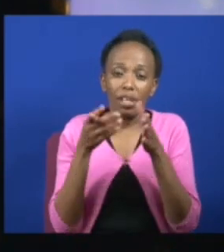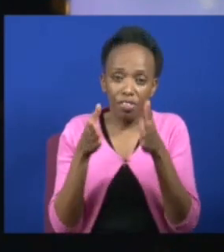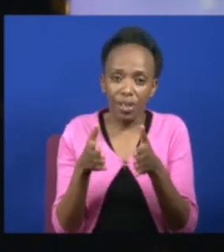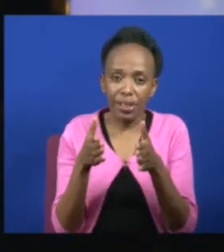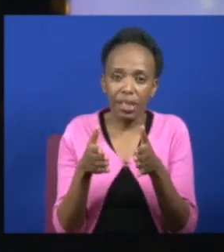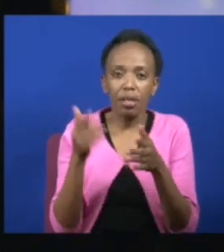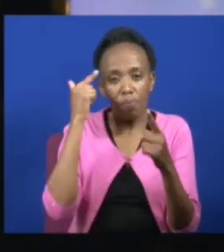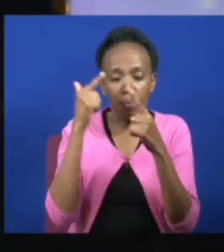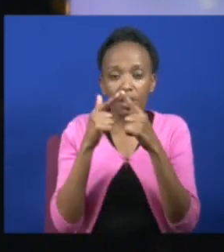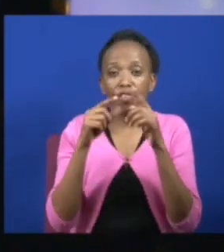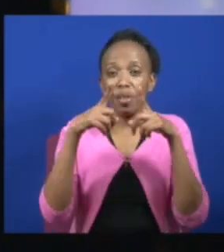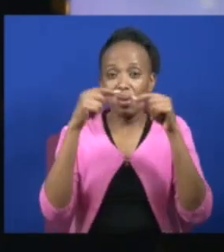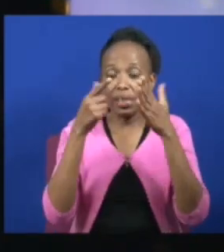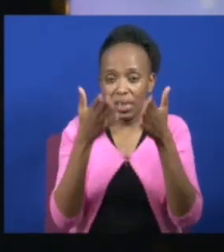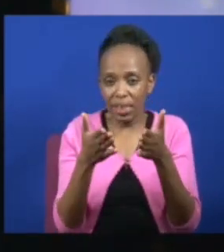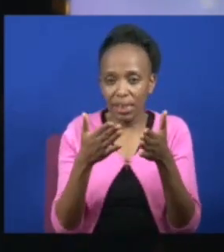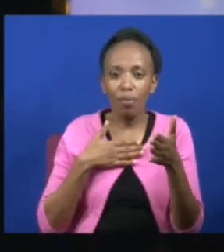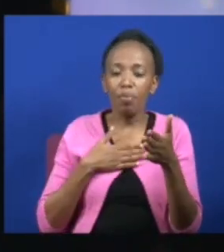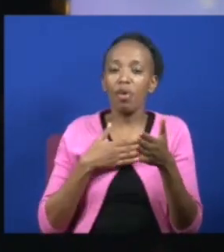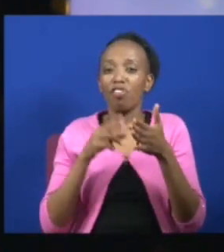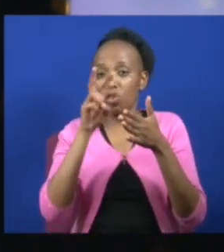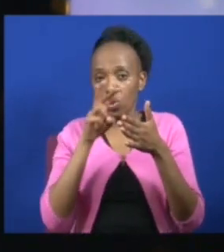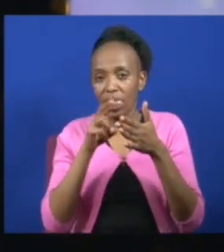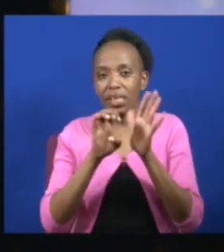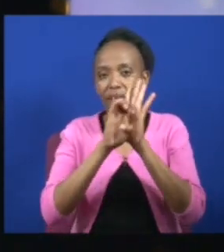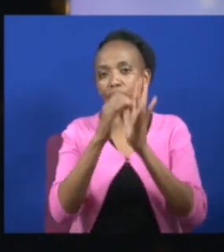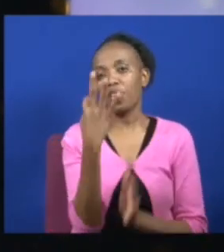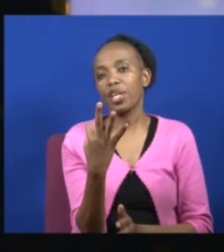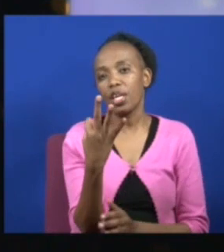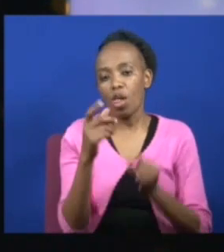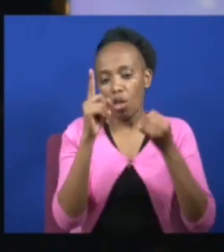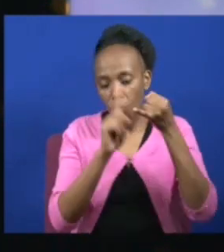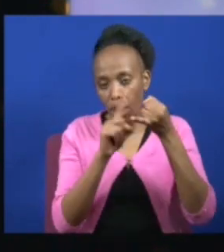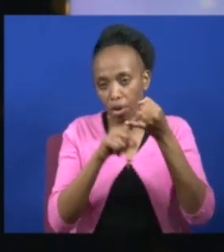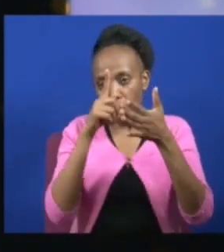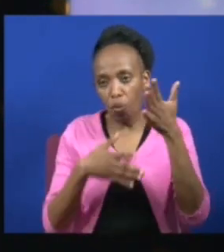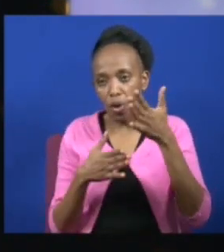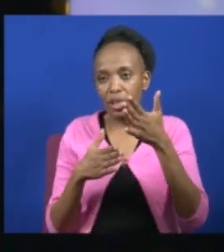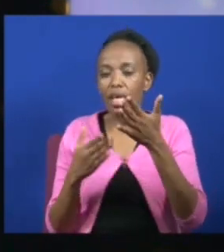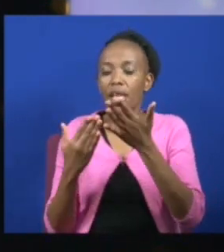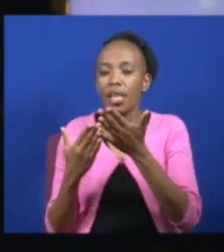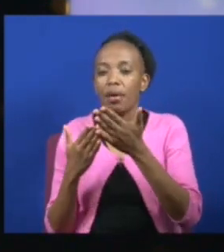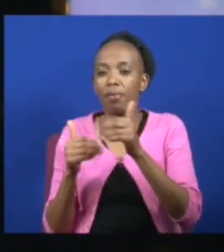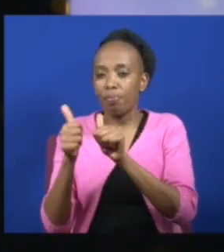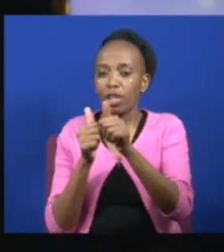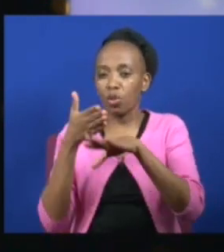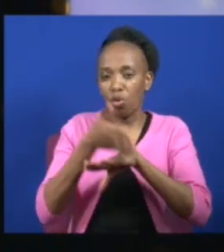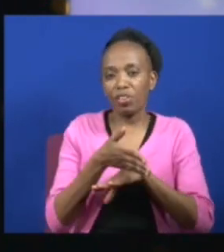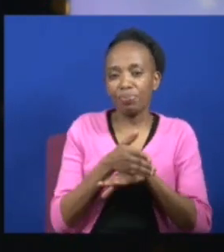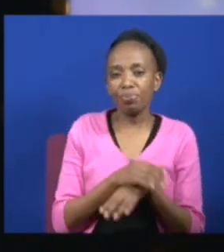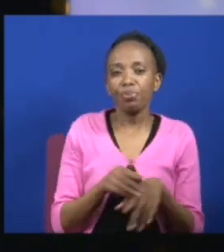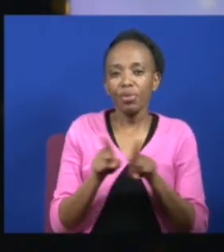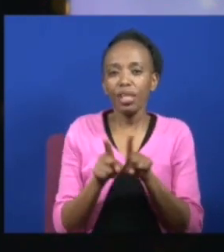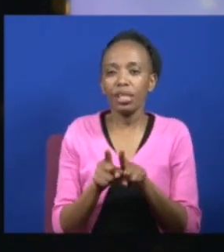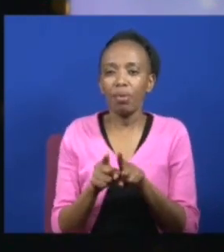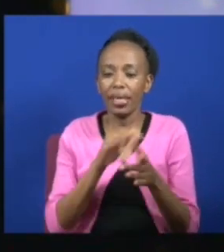this the purpose of this message, I've looked at 3 examples. One of them is the Passover. And as